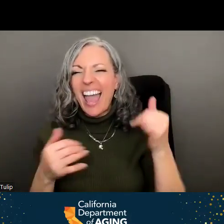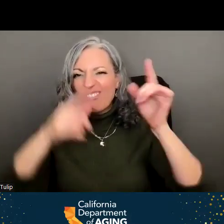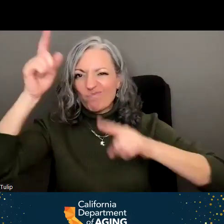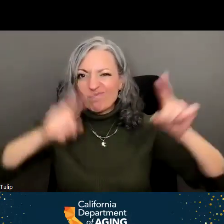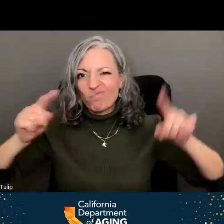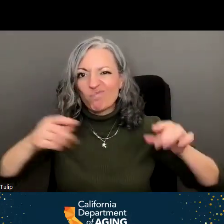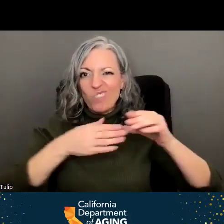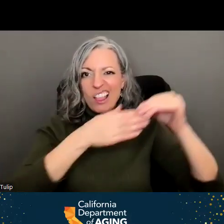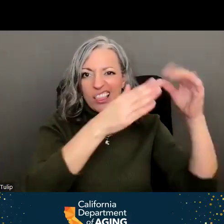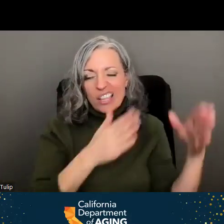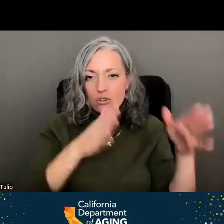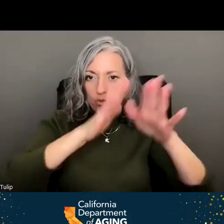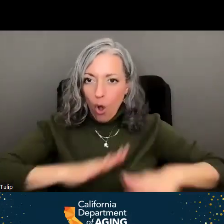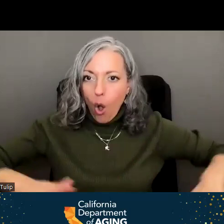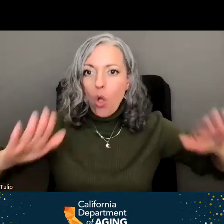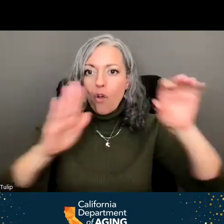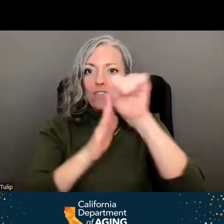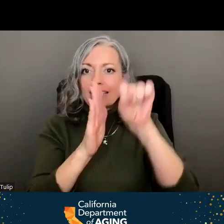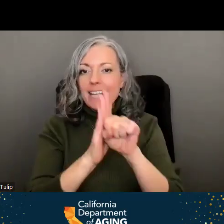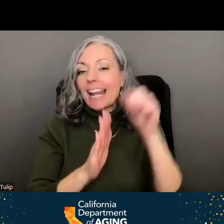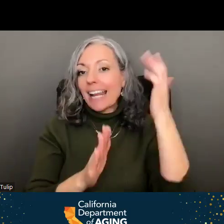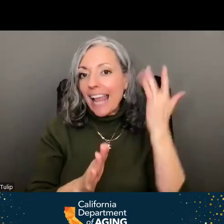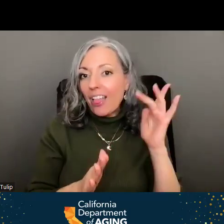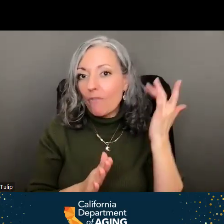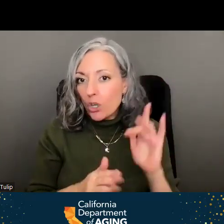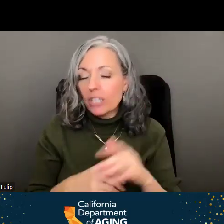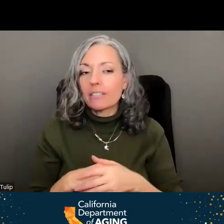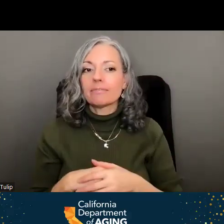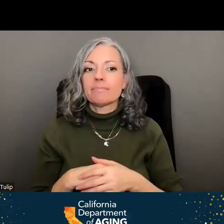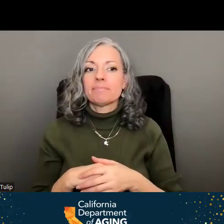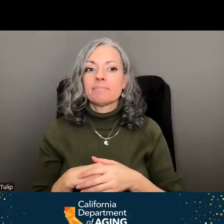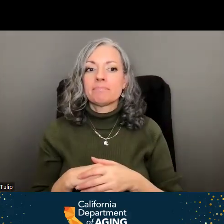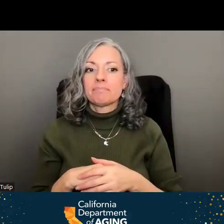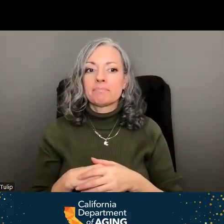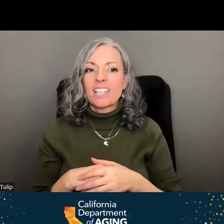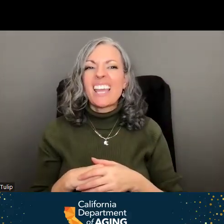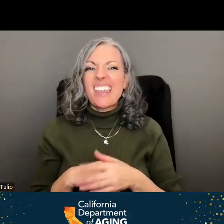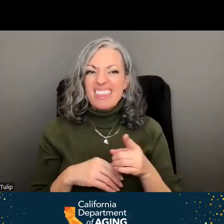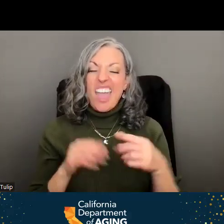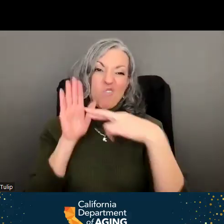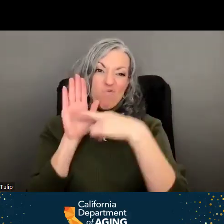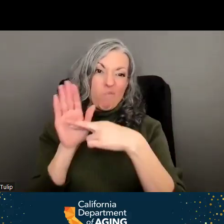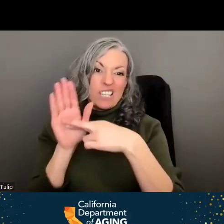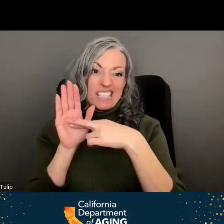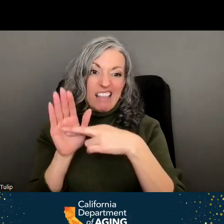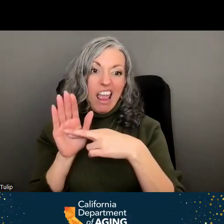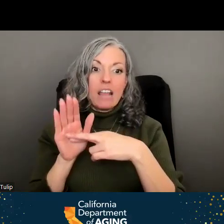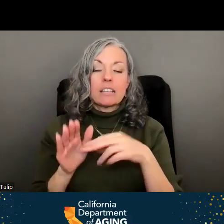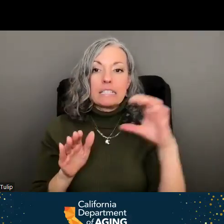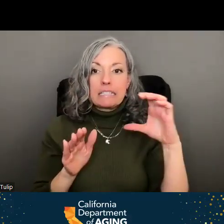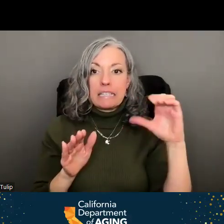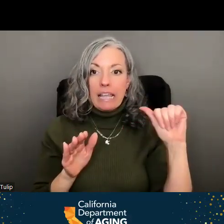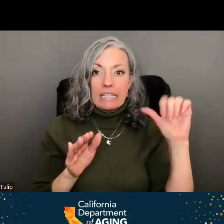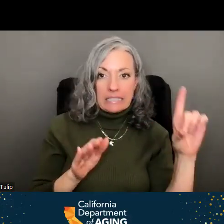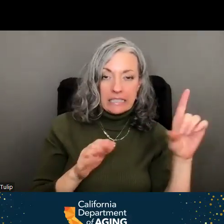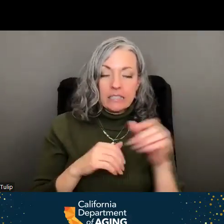from across California who represent the state, local area agencies on aging, our counties, and independent living centers.